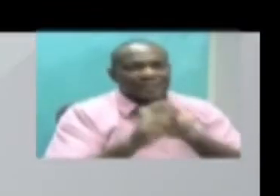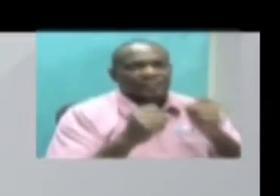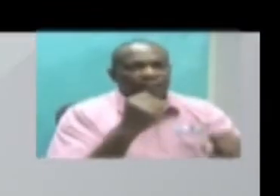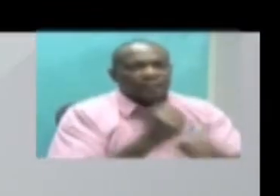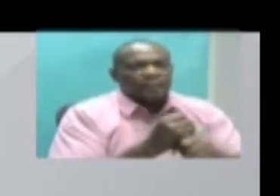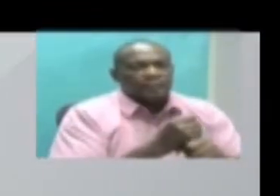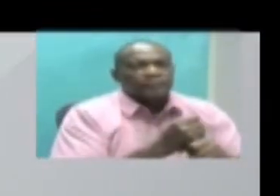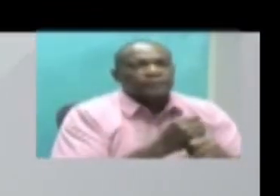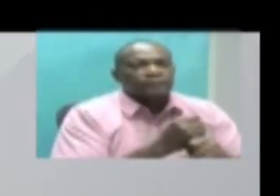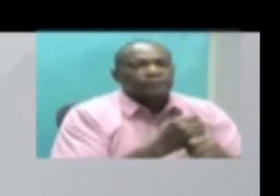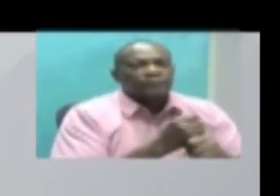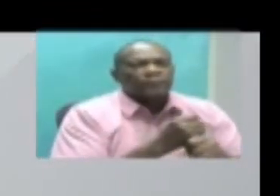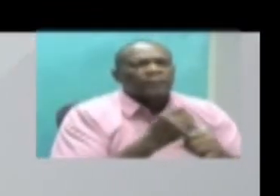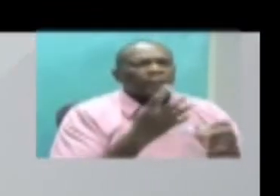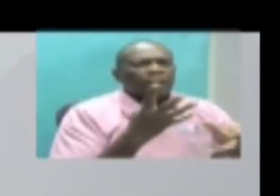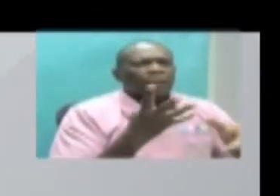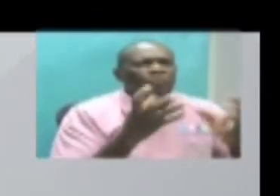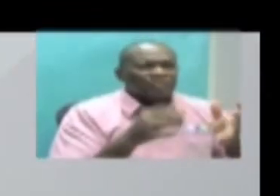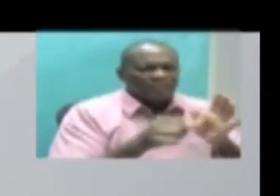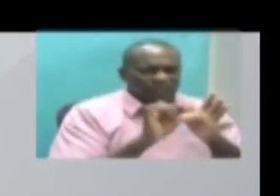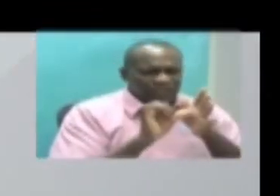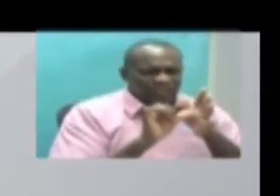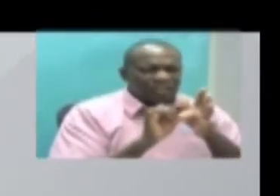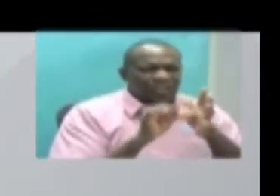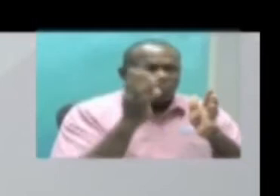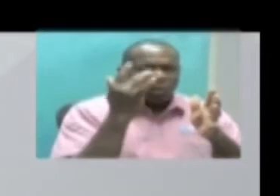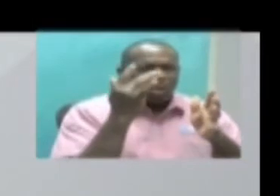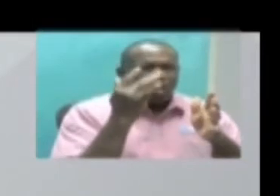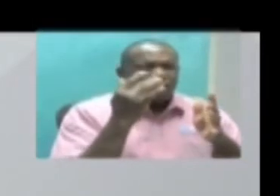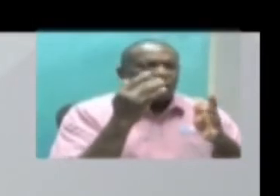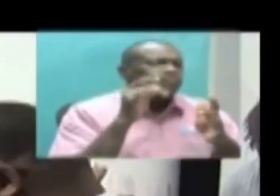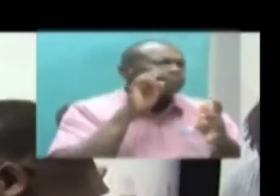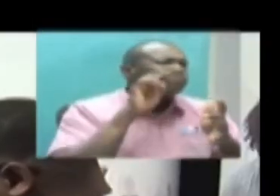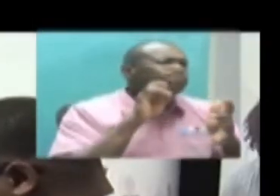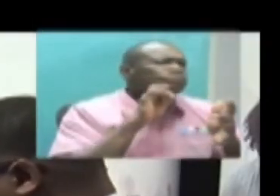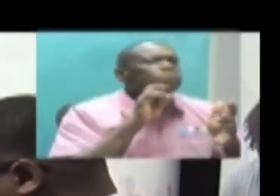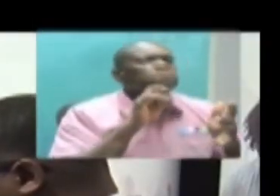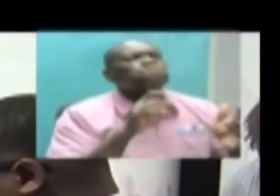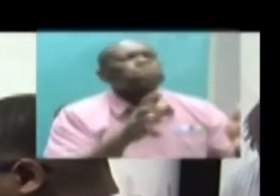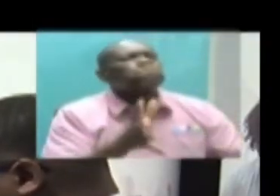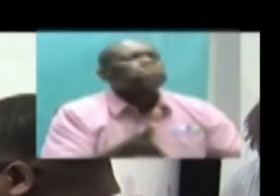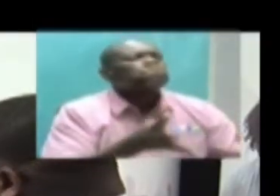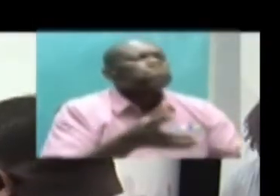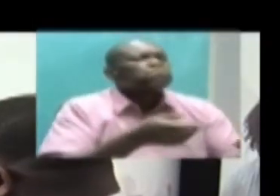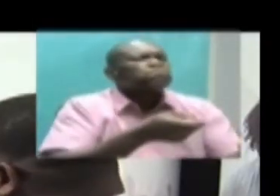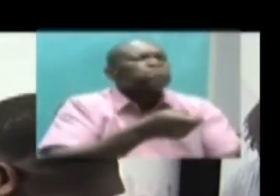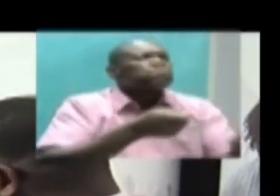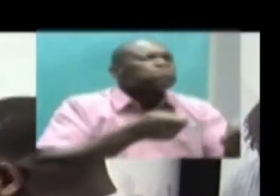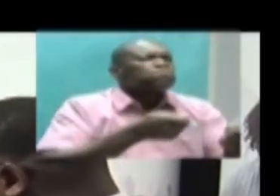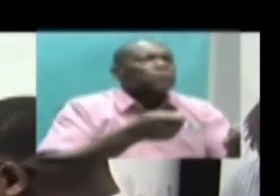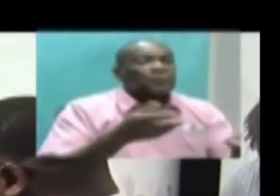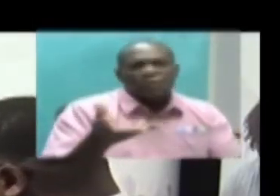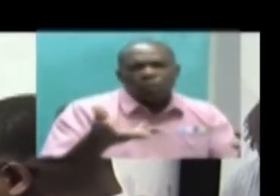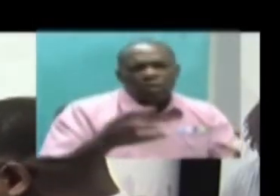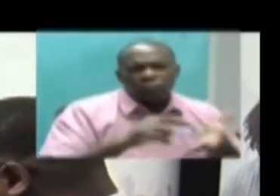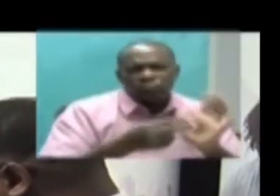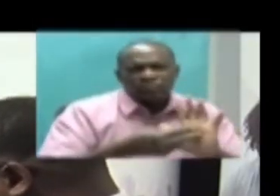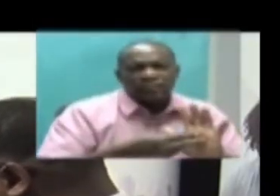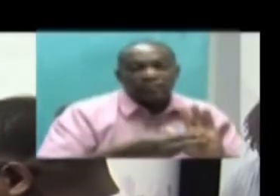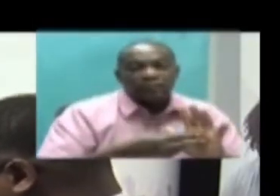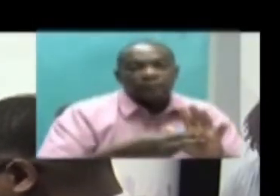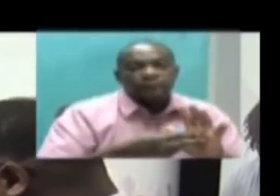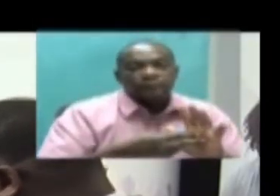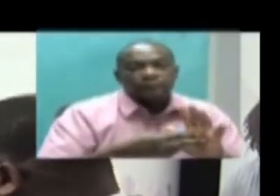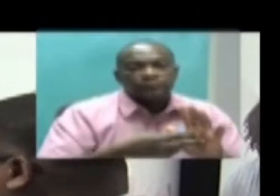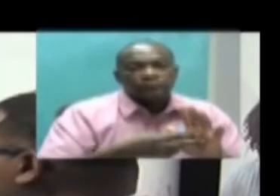people to understand, what is this sexual grooming that they're speaking about? They say, for the purpose of this section, sexual grooming